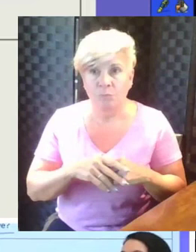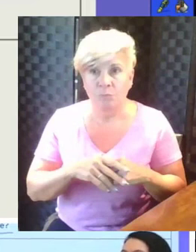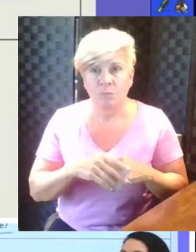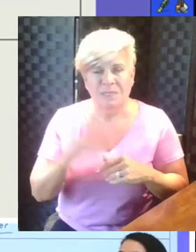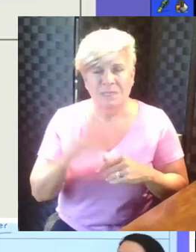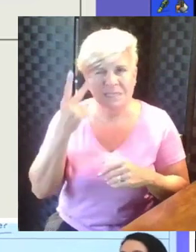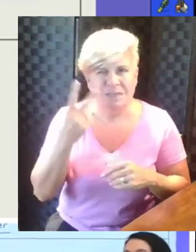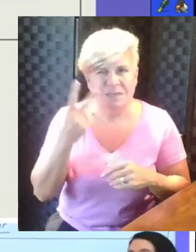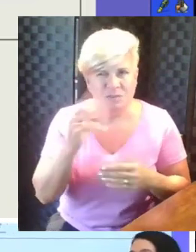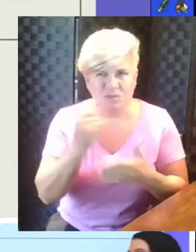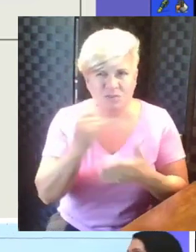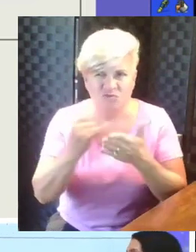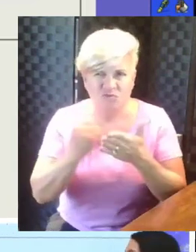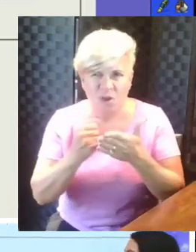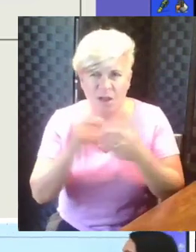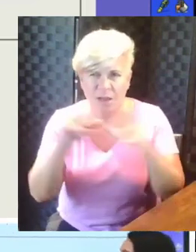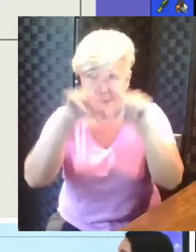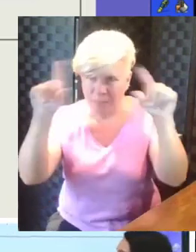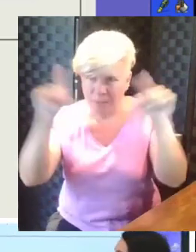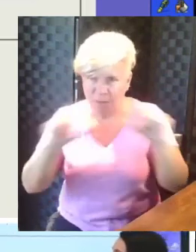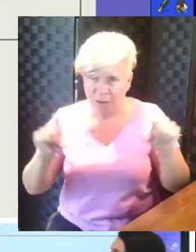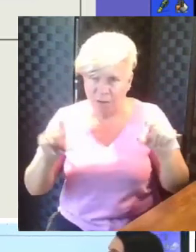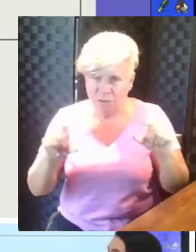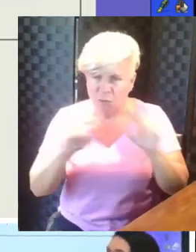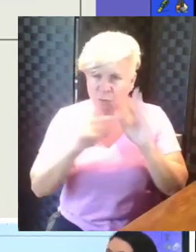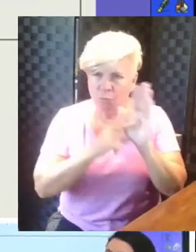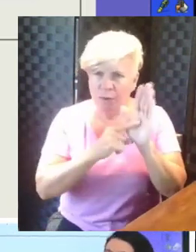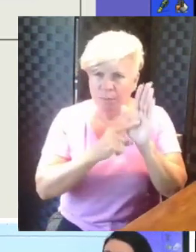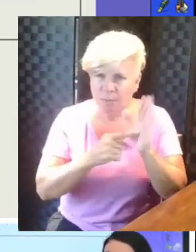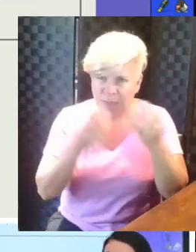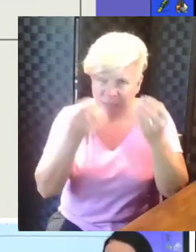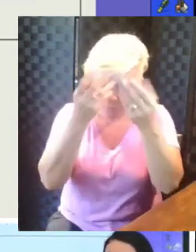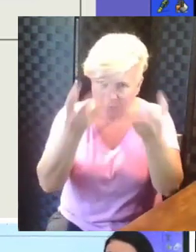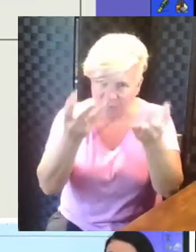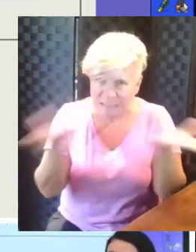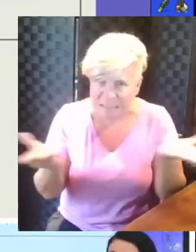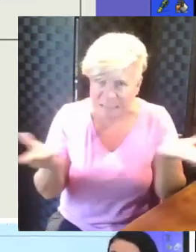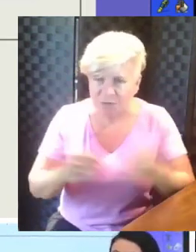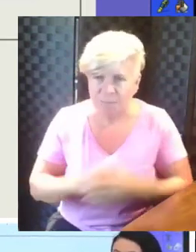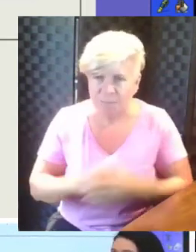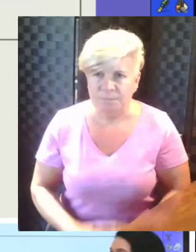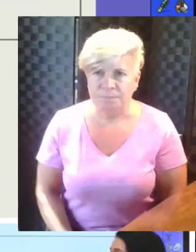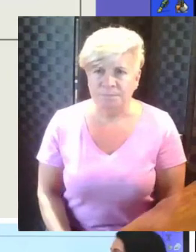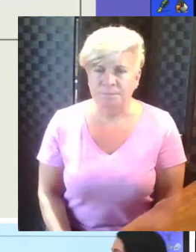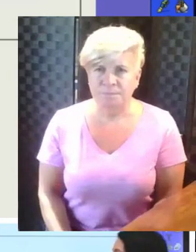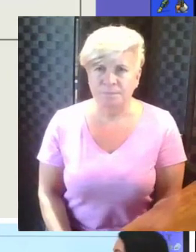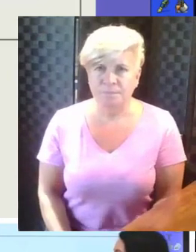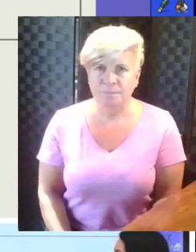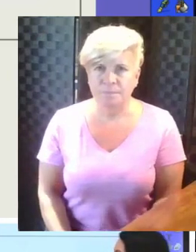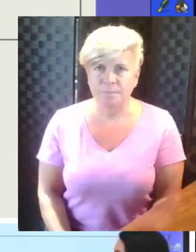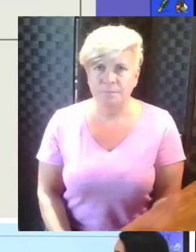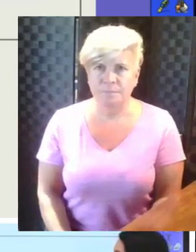See if you can't draw a model that would represent what's happening in this problem.